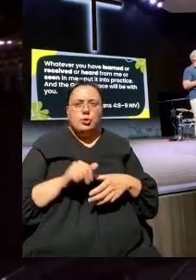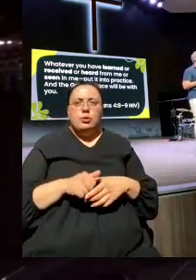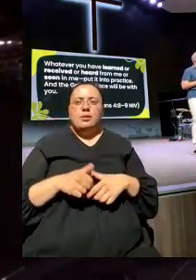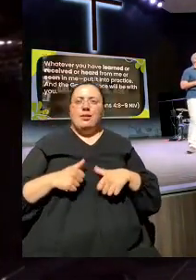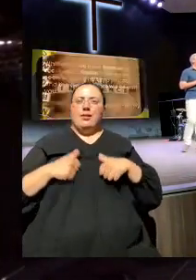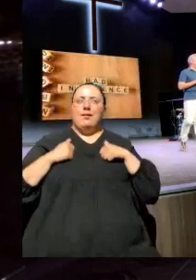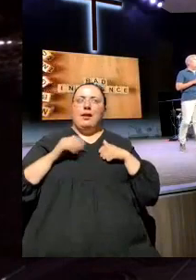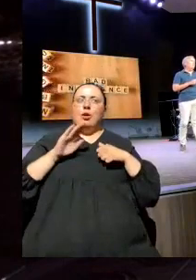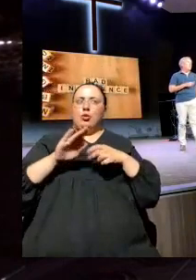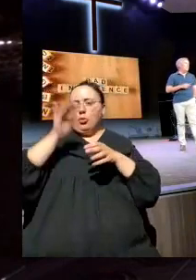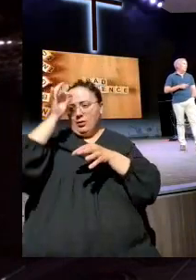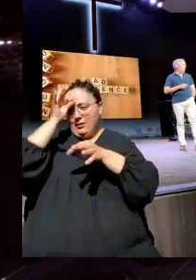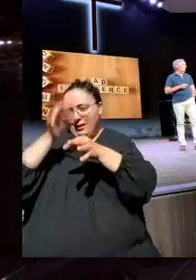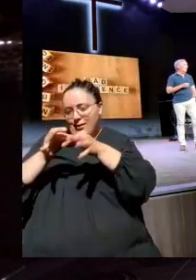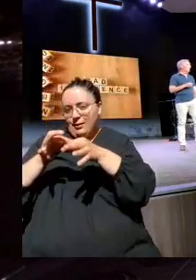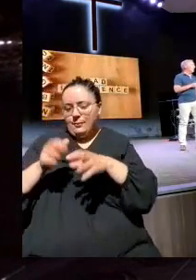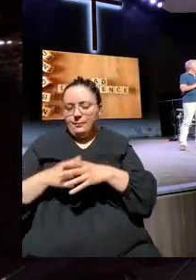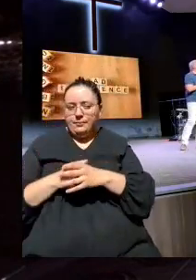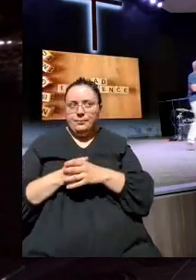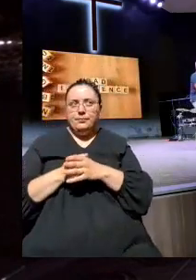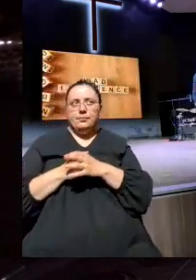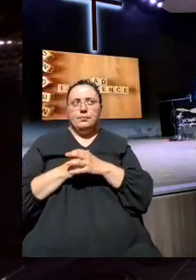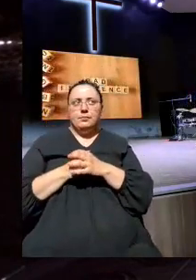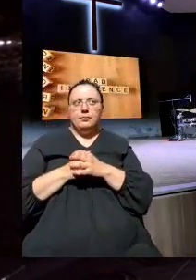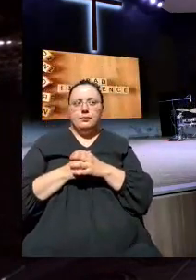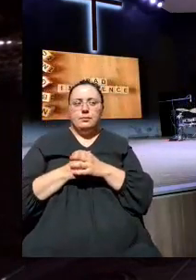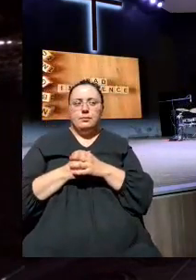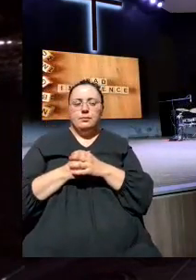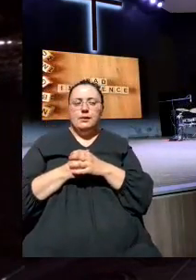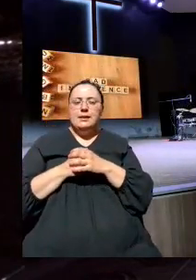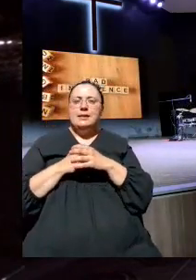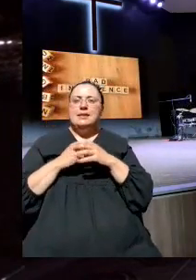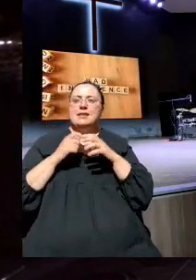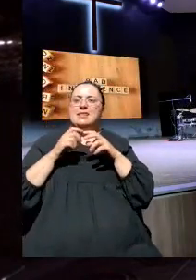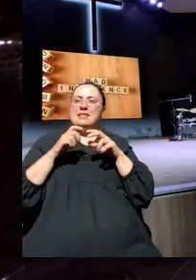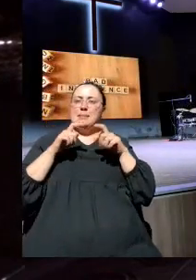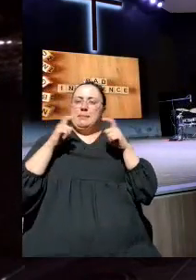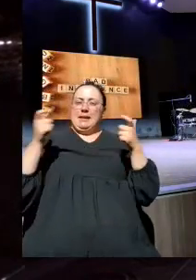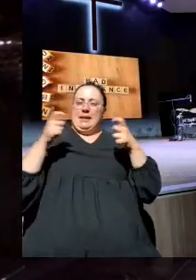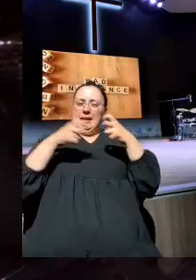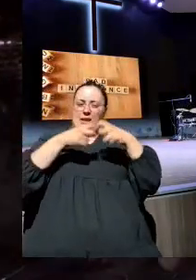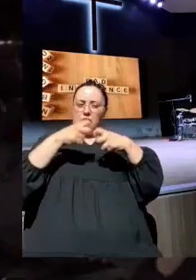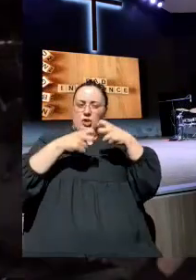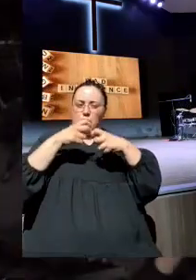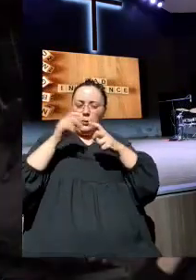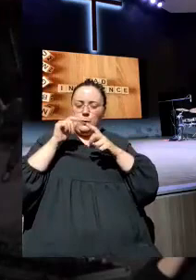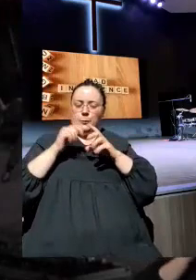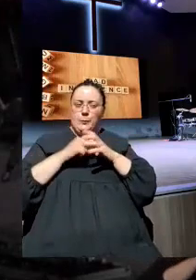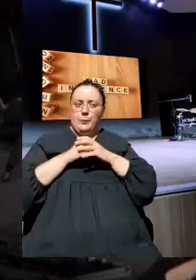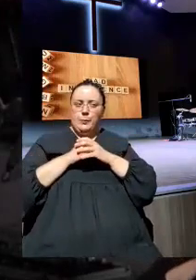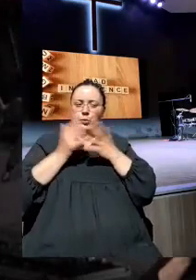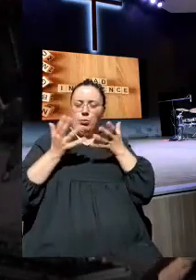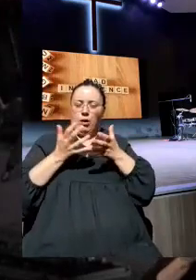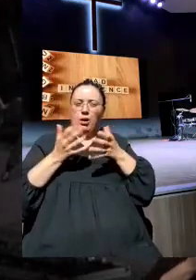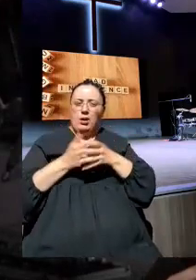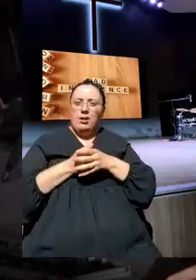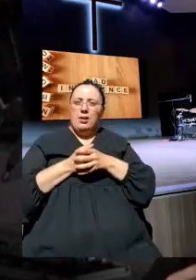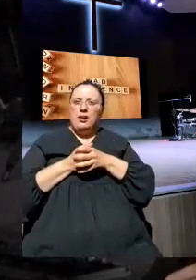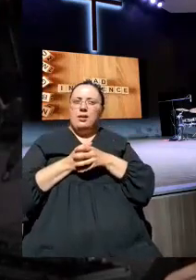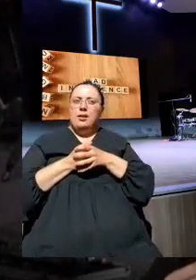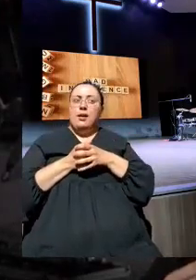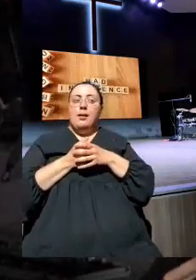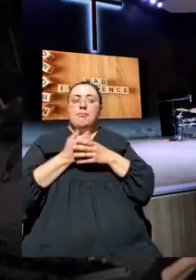your faith. But the biggest issue comes, and whenever I'm talking like this, you know what I get hit with is, what do I do if I have a